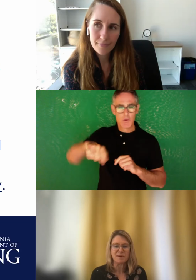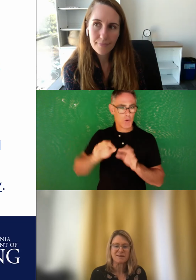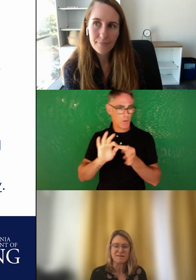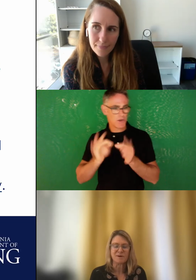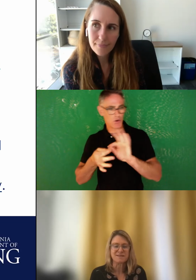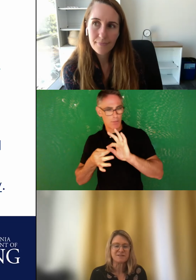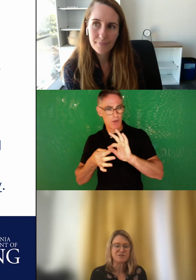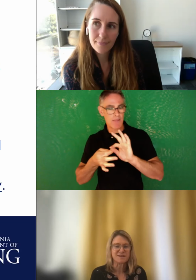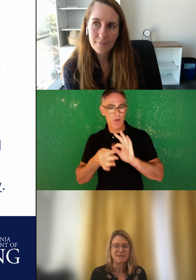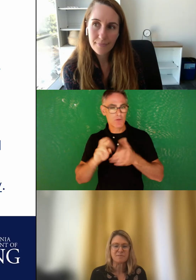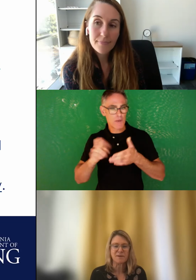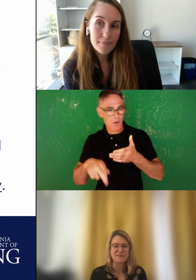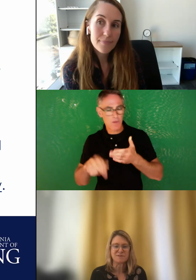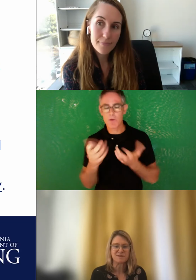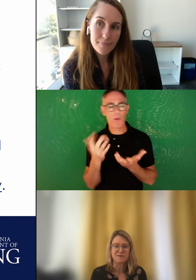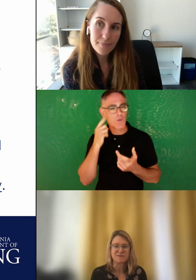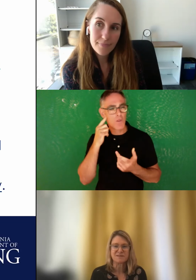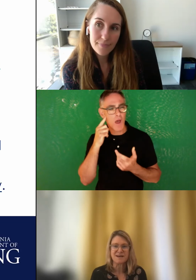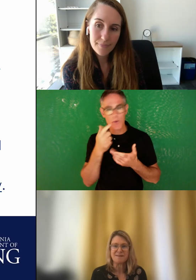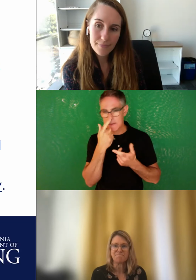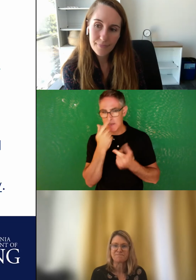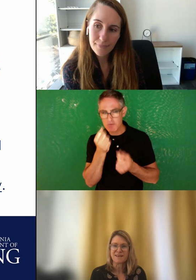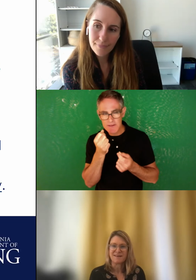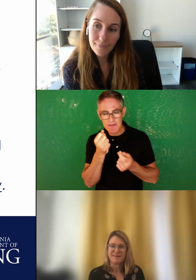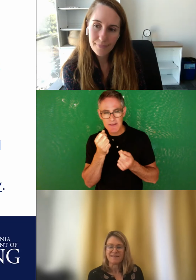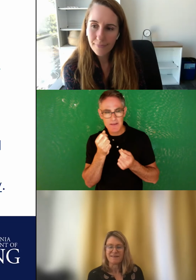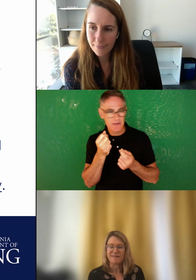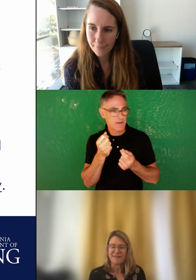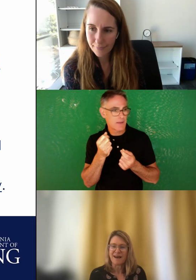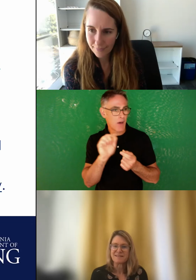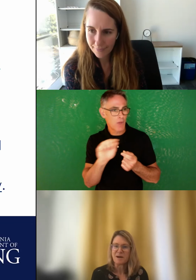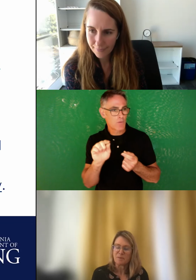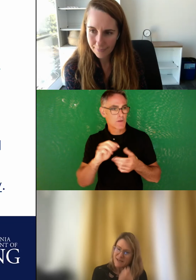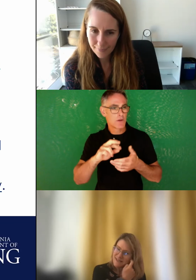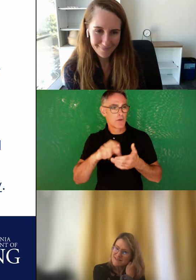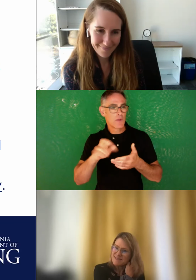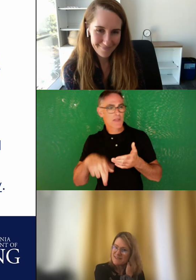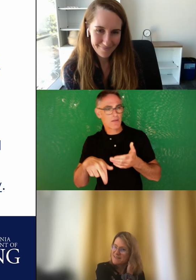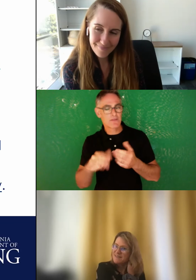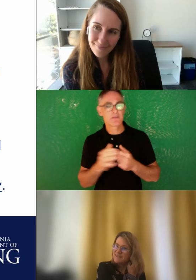think was interesting about these results. Last couple